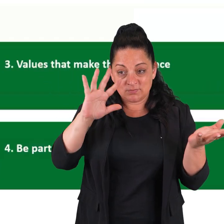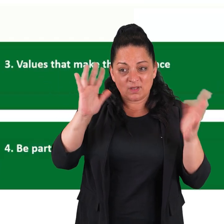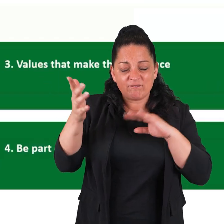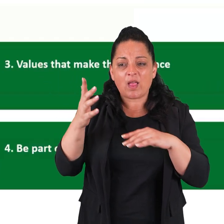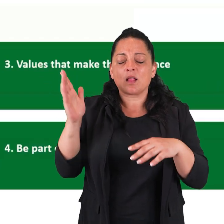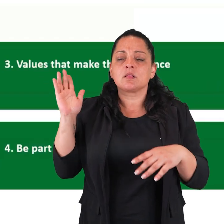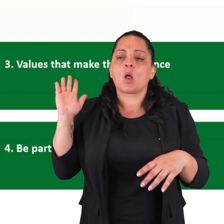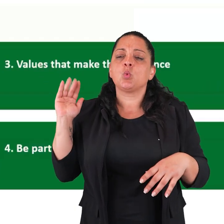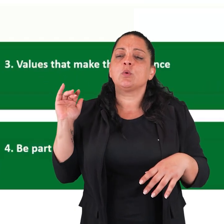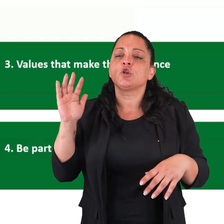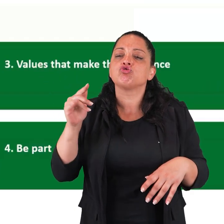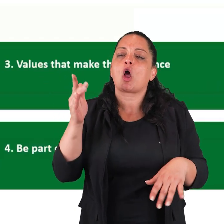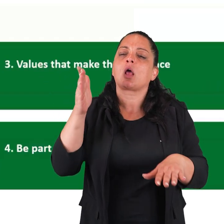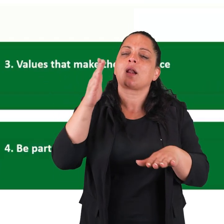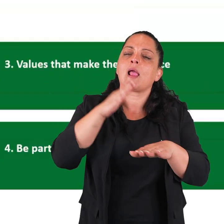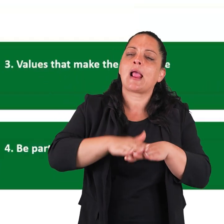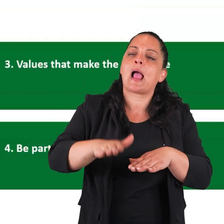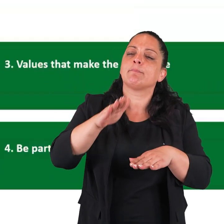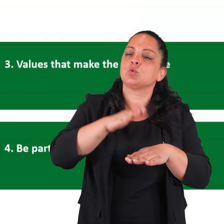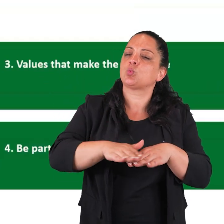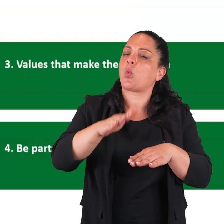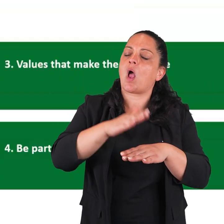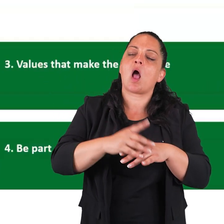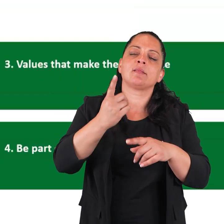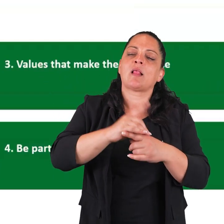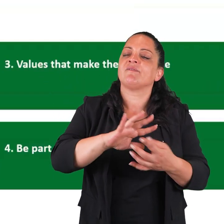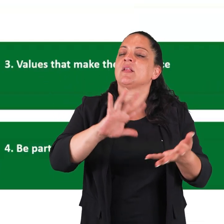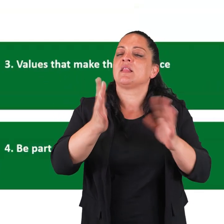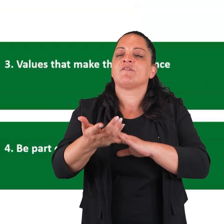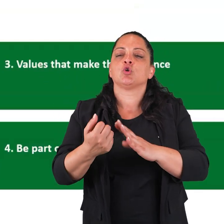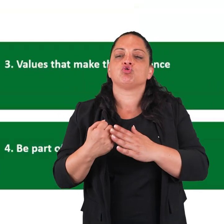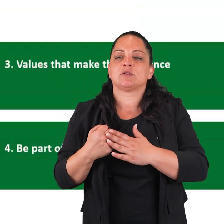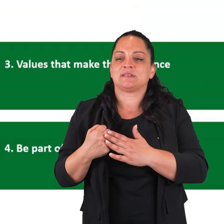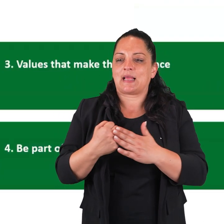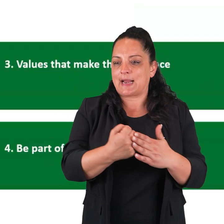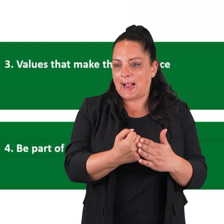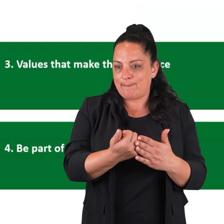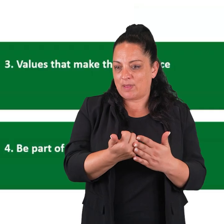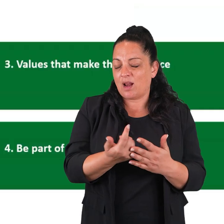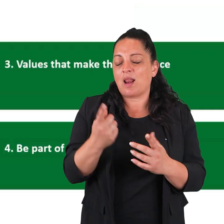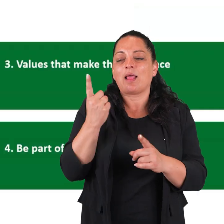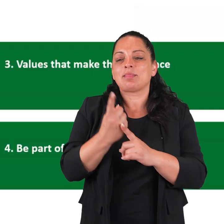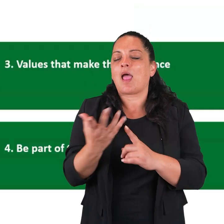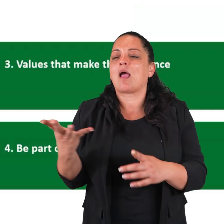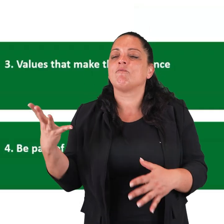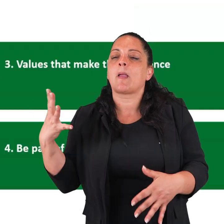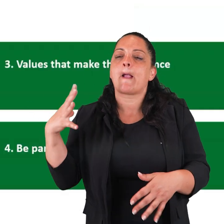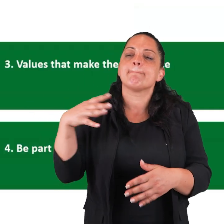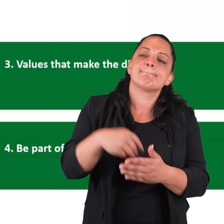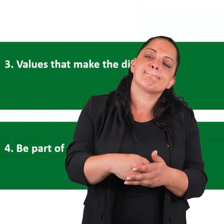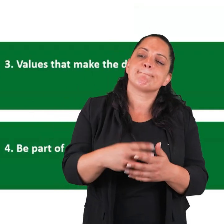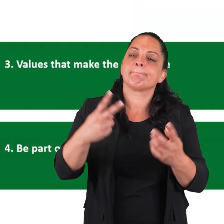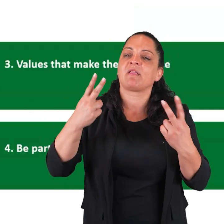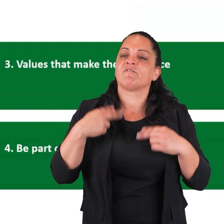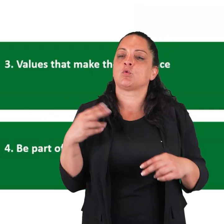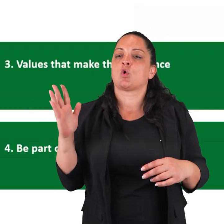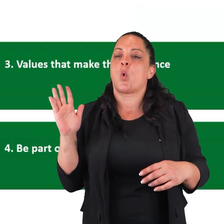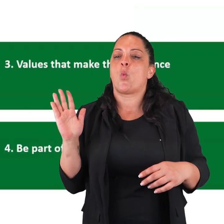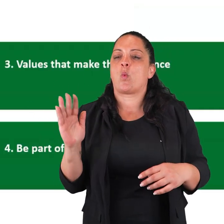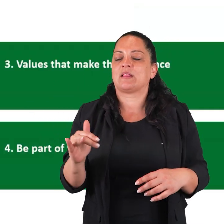a routine. So, it means to make it part of our daily life and